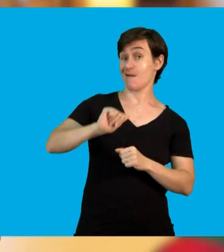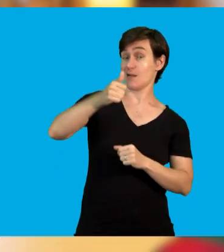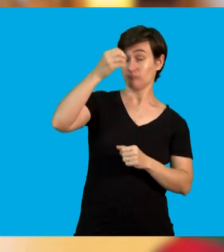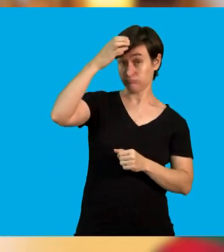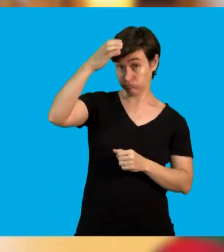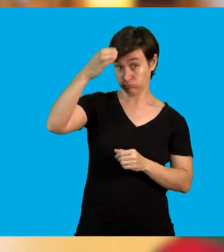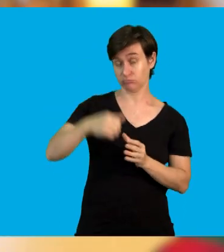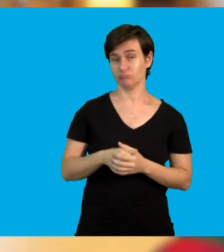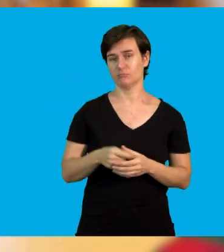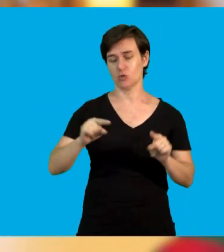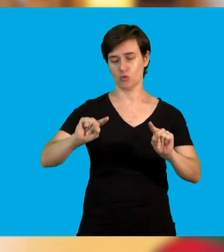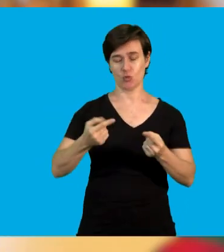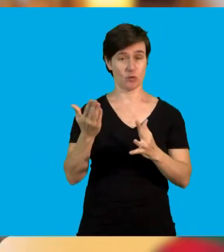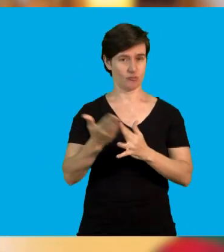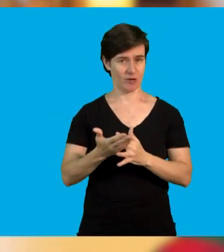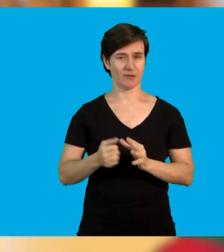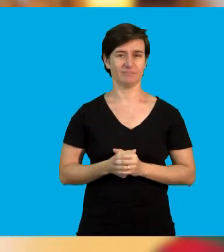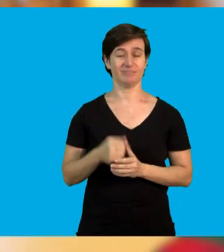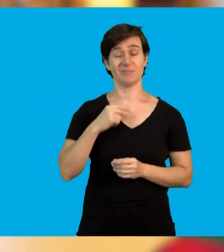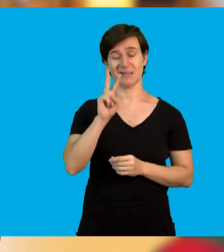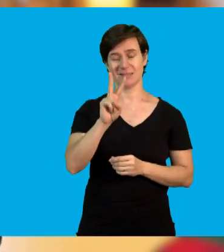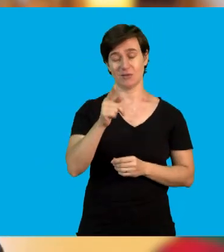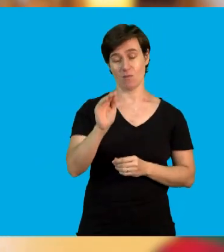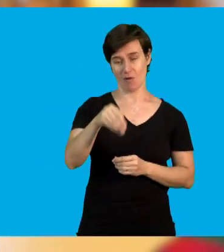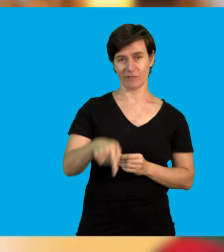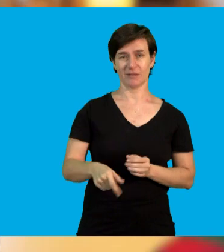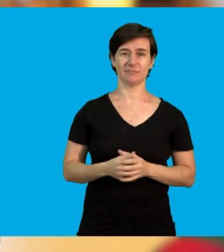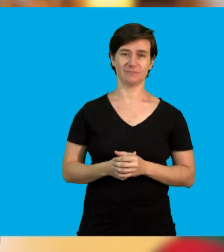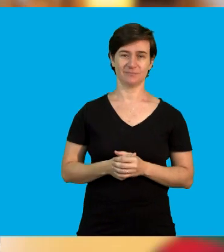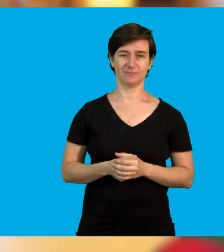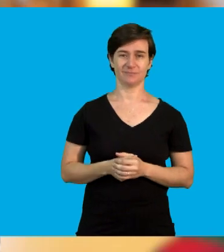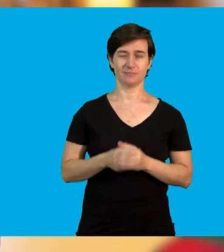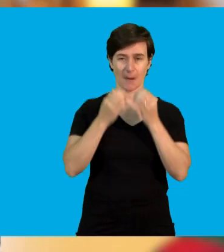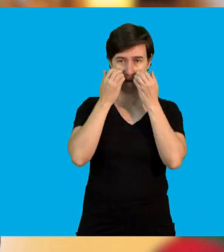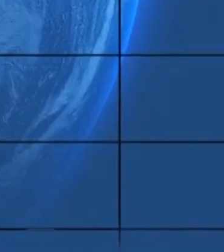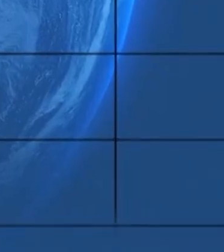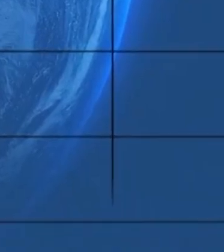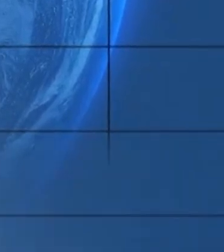before we start with the first concept, we're just going to quickly go for a short break, and I will see you just after this.